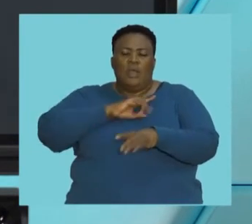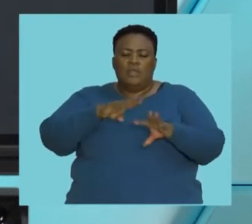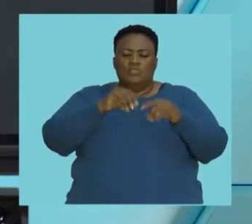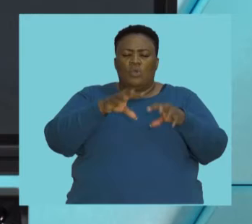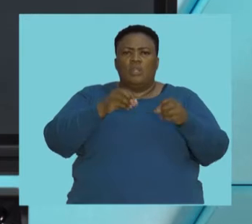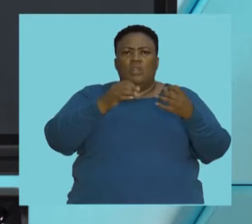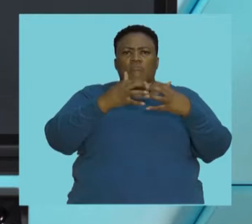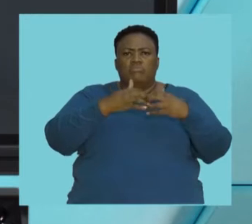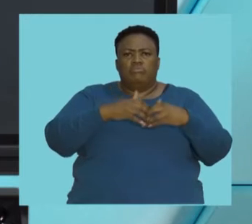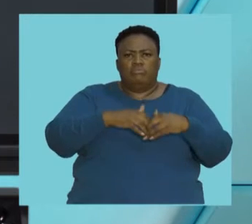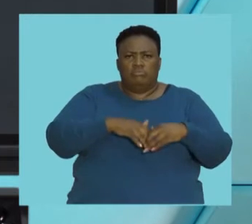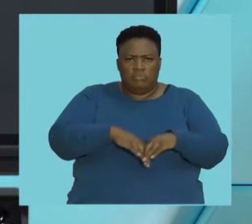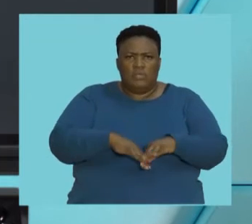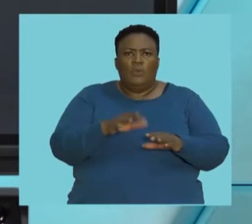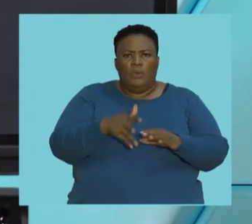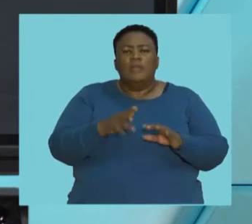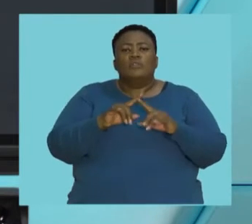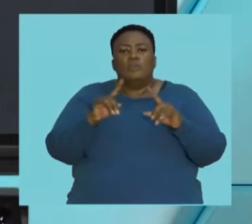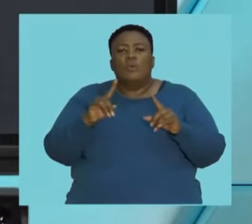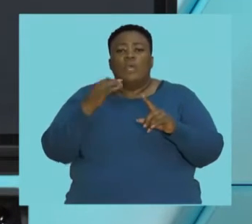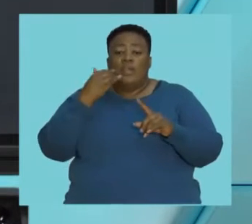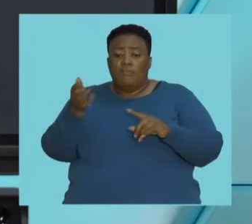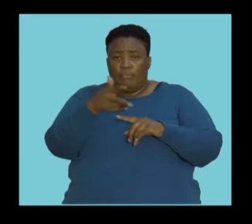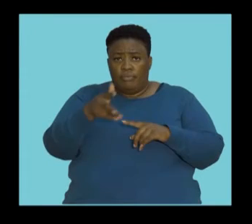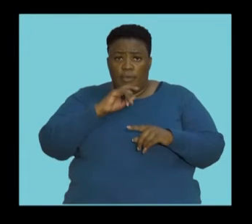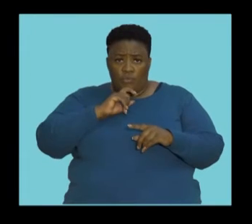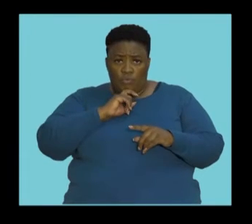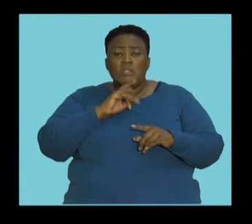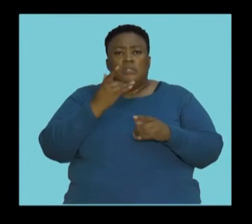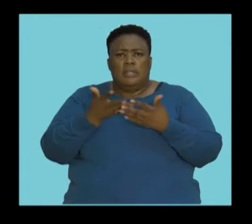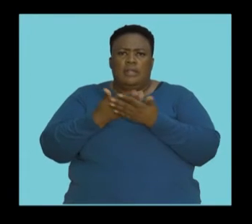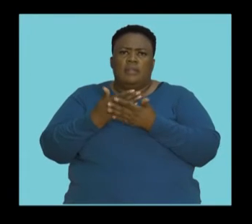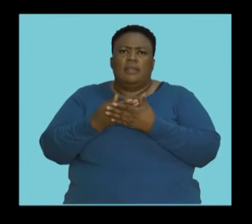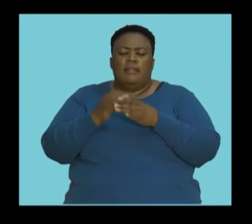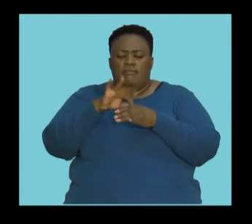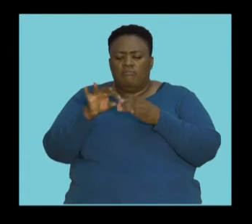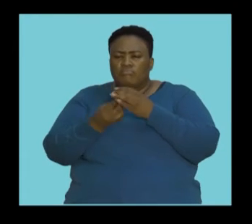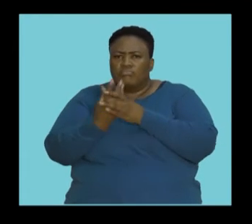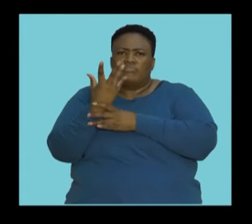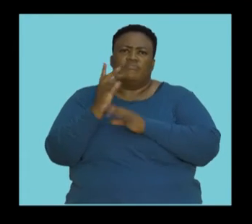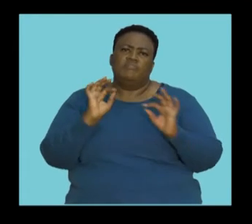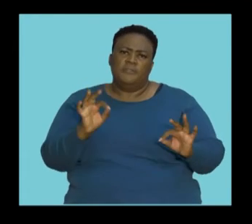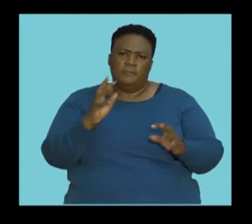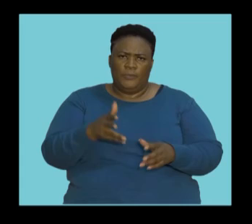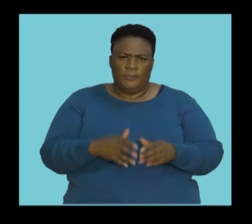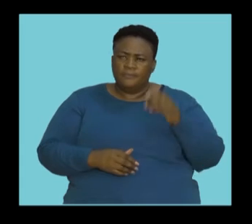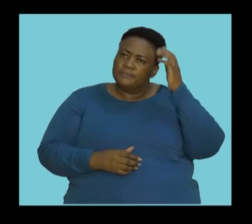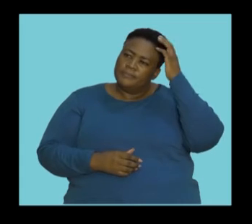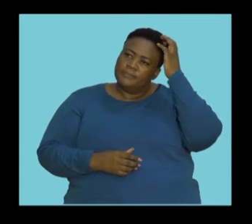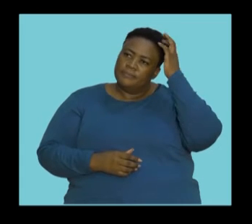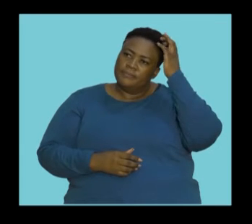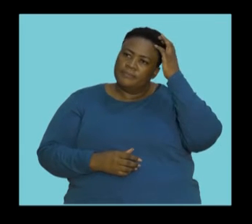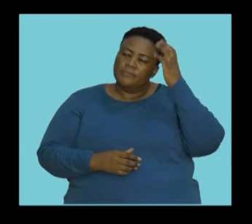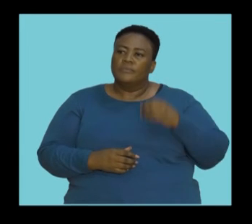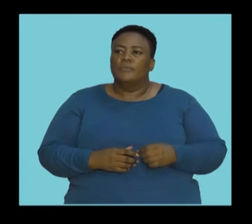deplenished of the required nutrients that the plants need. So there's also the loss